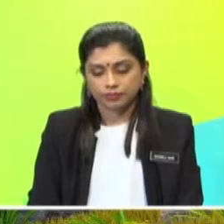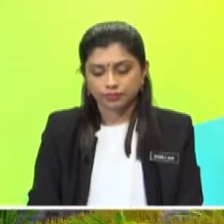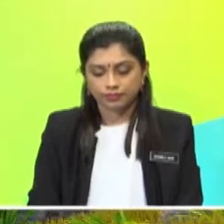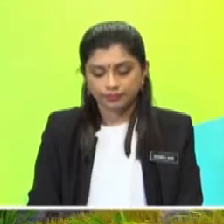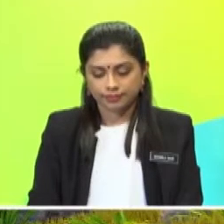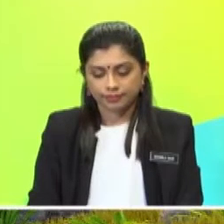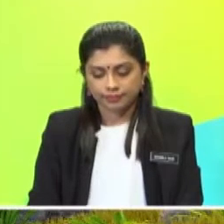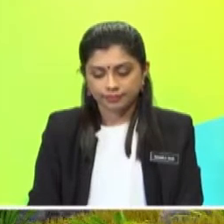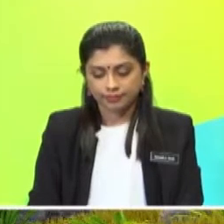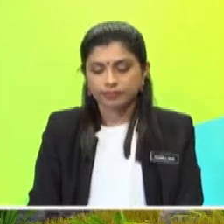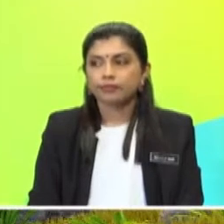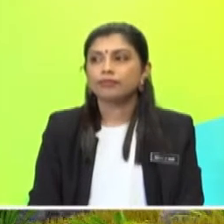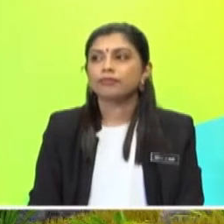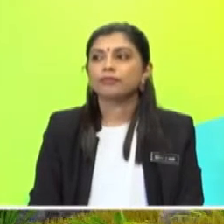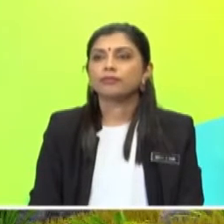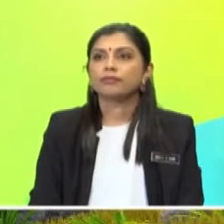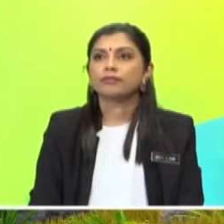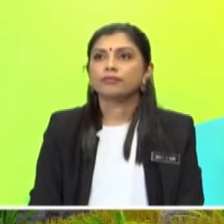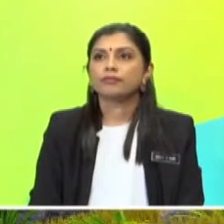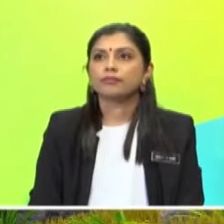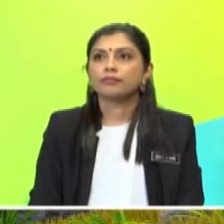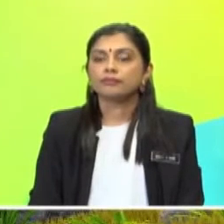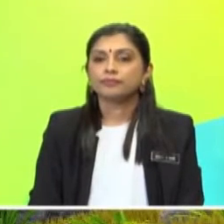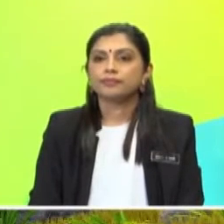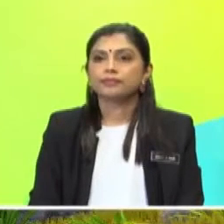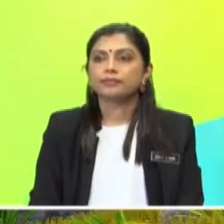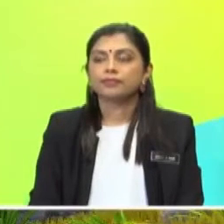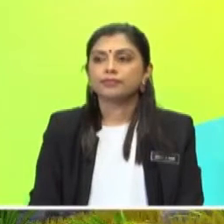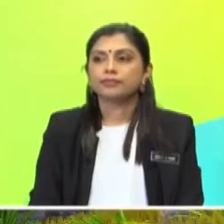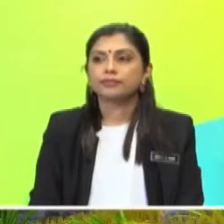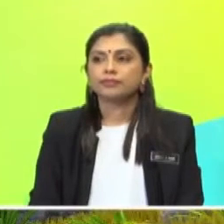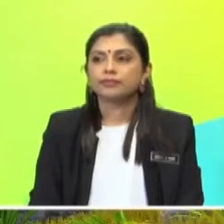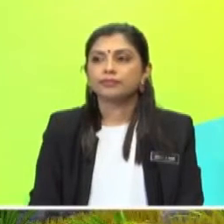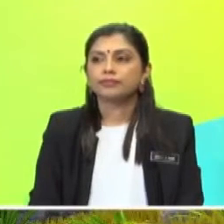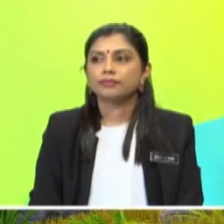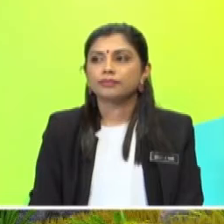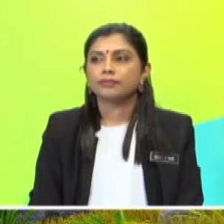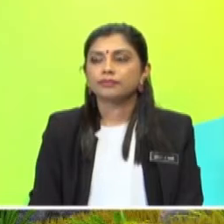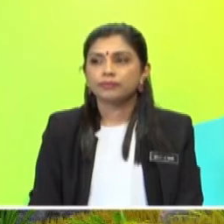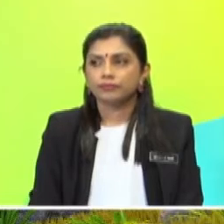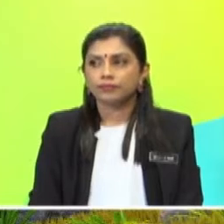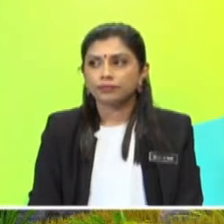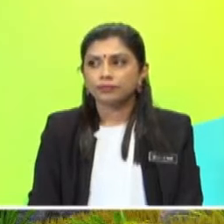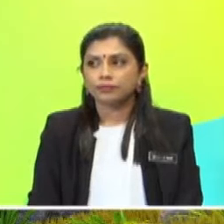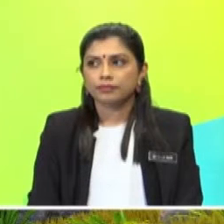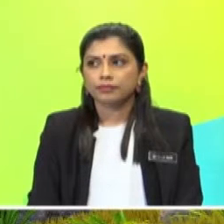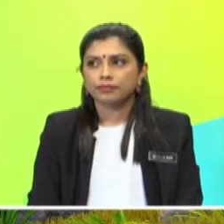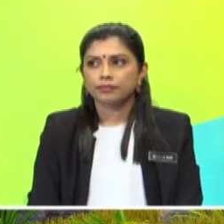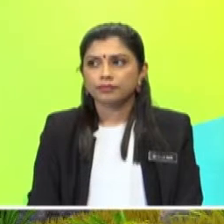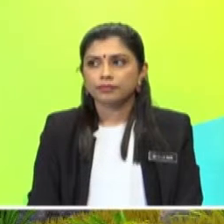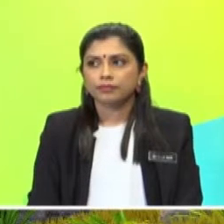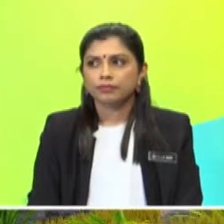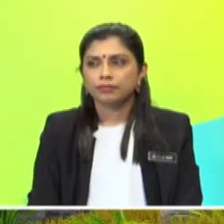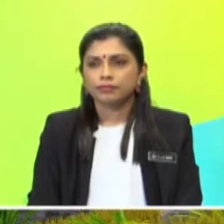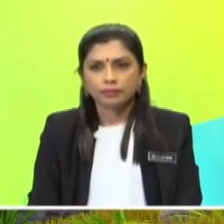situation in the bubble. Okay. I personally, I want